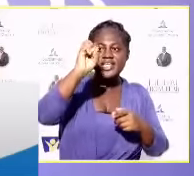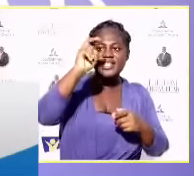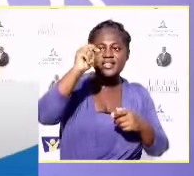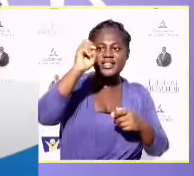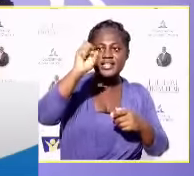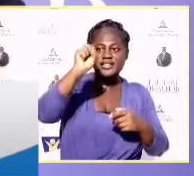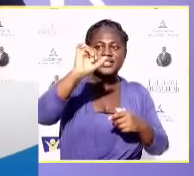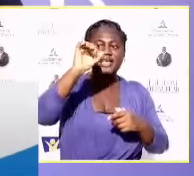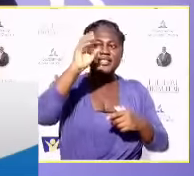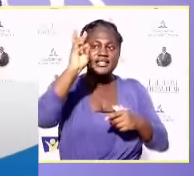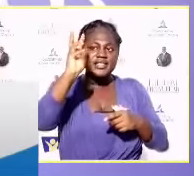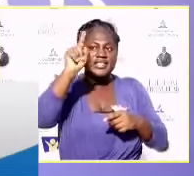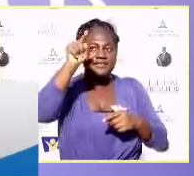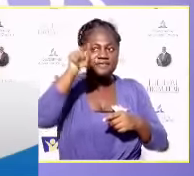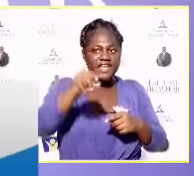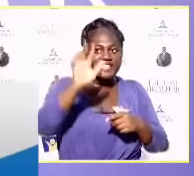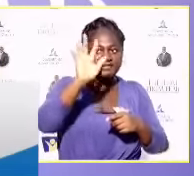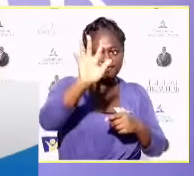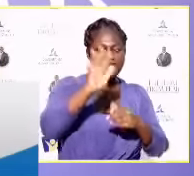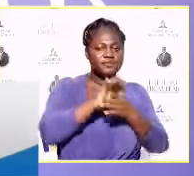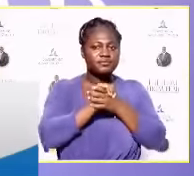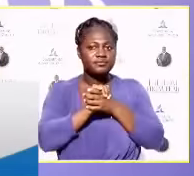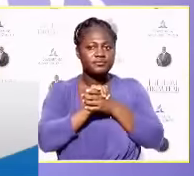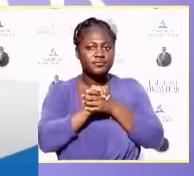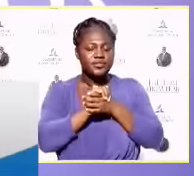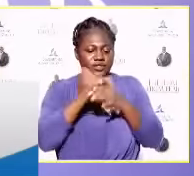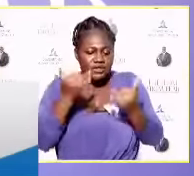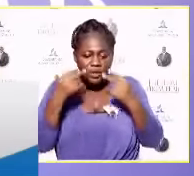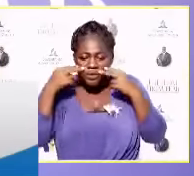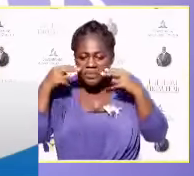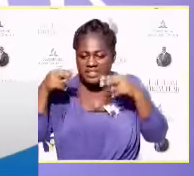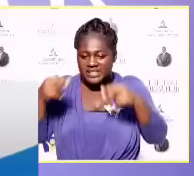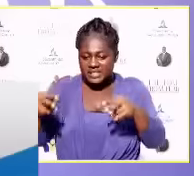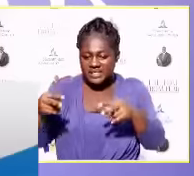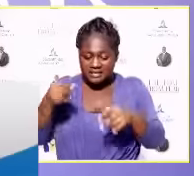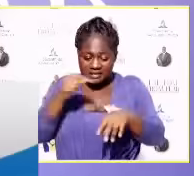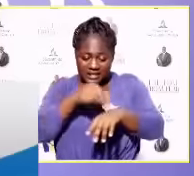verse 5. So we can look at what David did